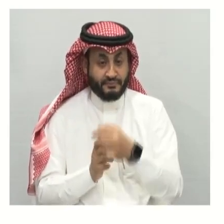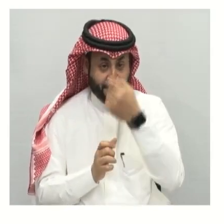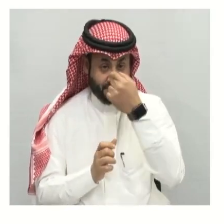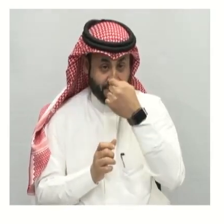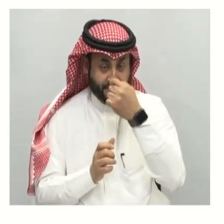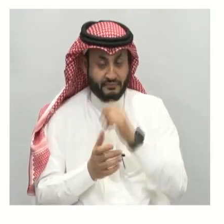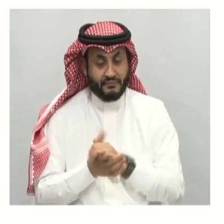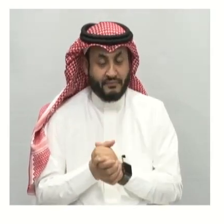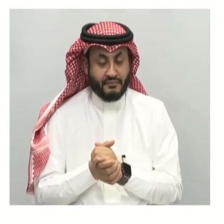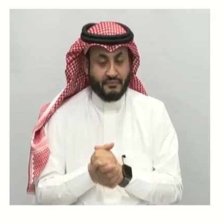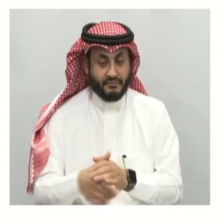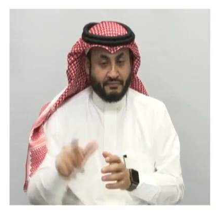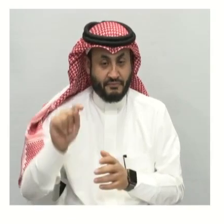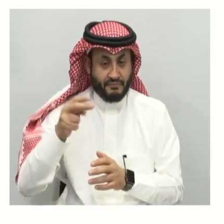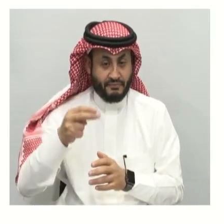Thursday.